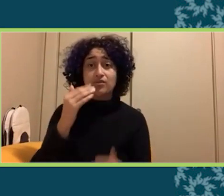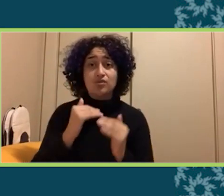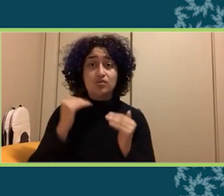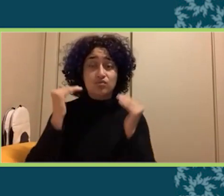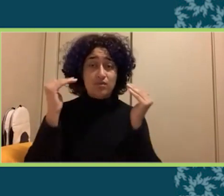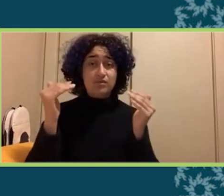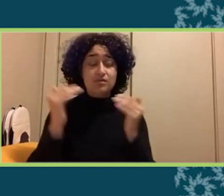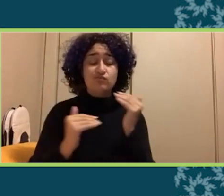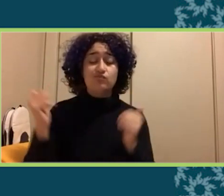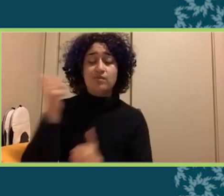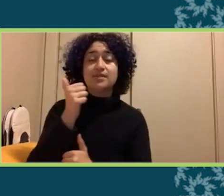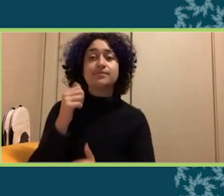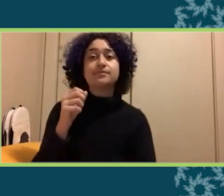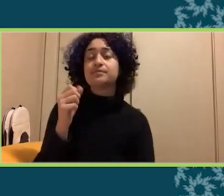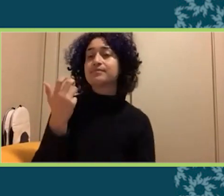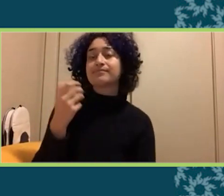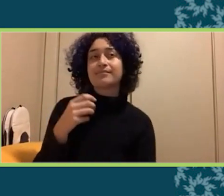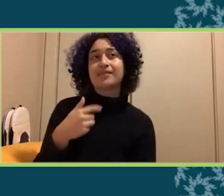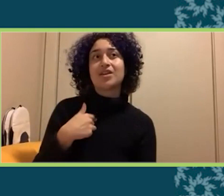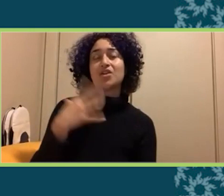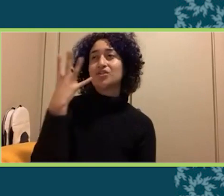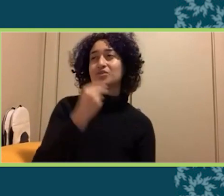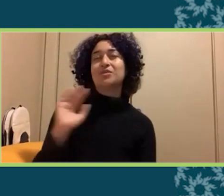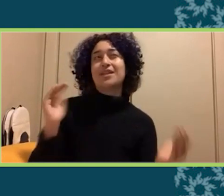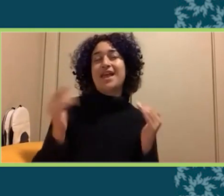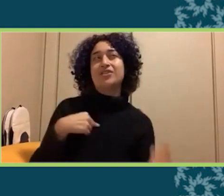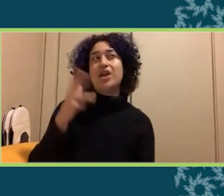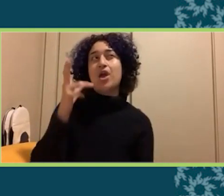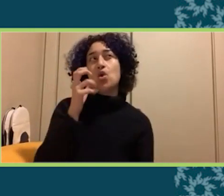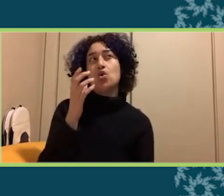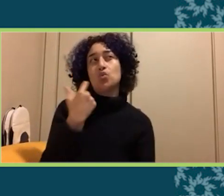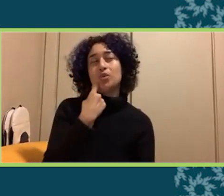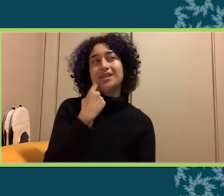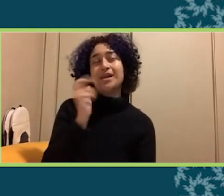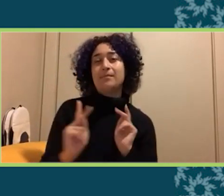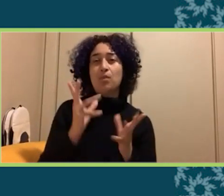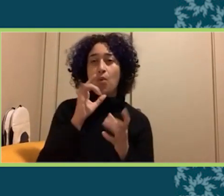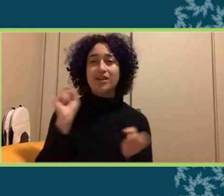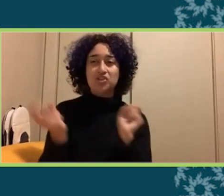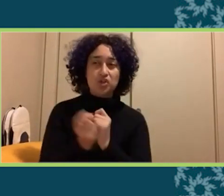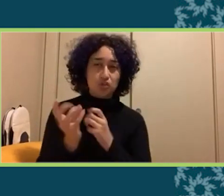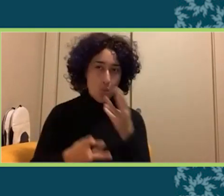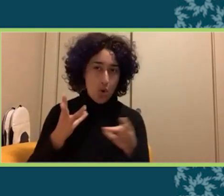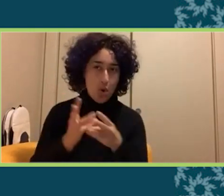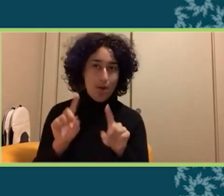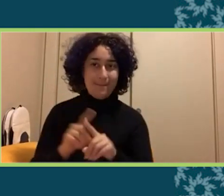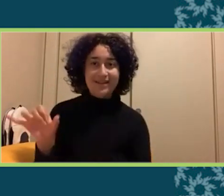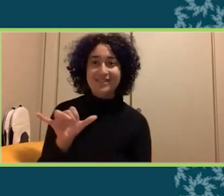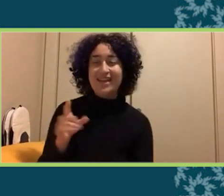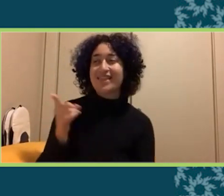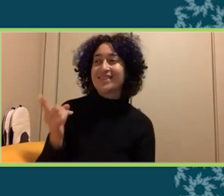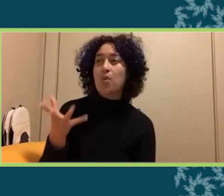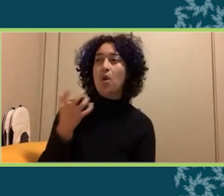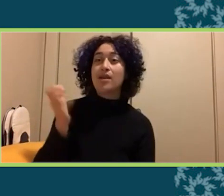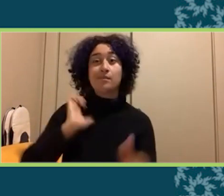don't there's this beautiful analogy I heard of like, people want to change the world, but it's like they want to